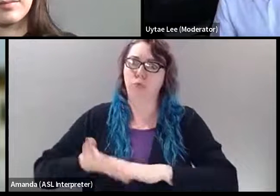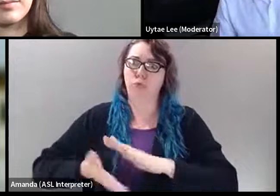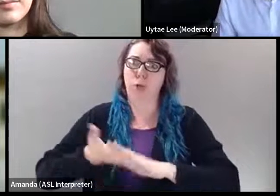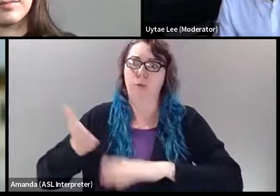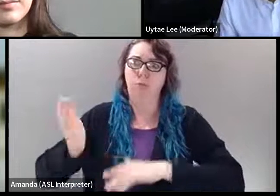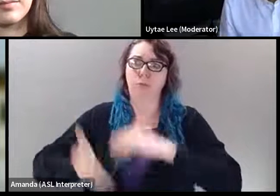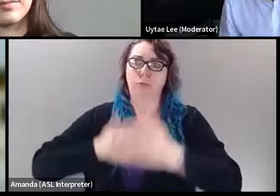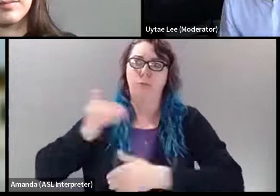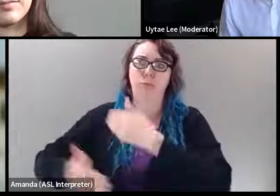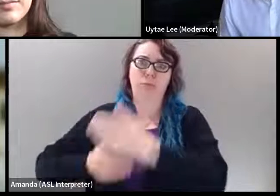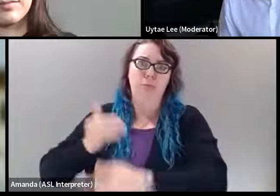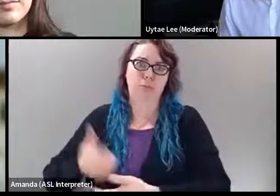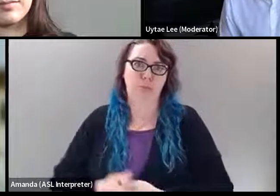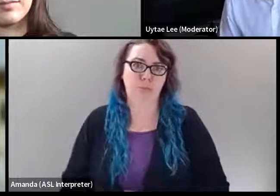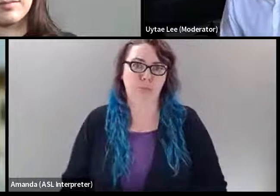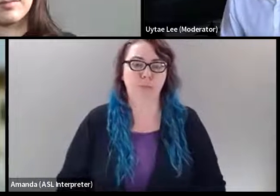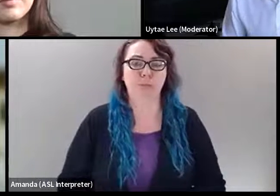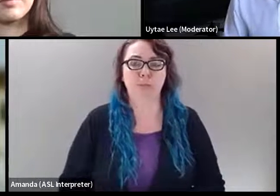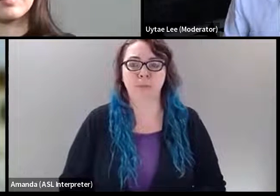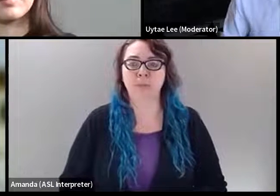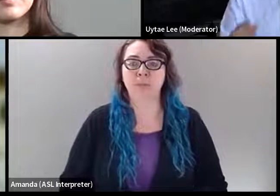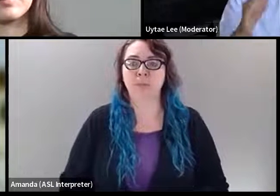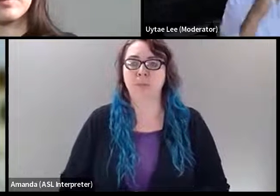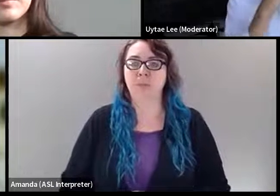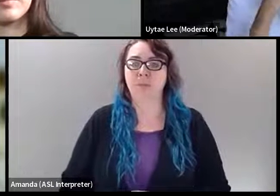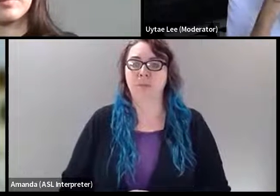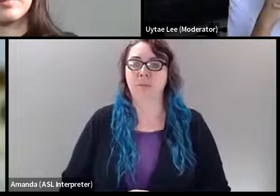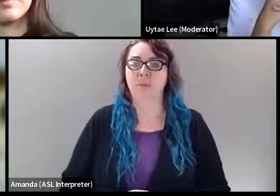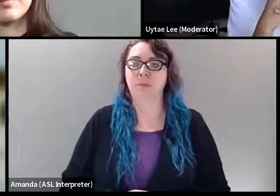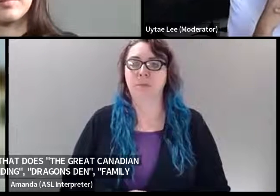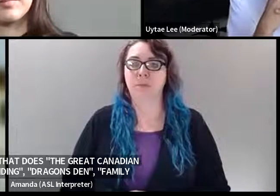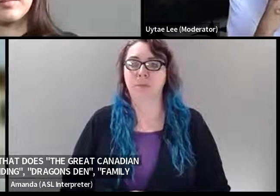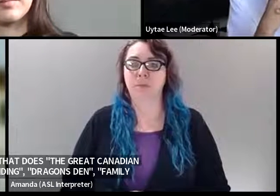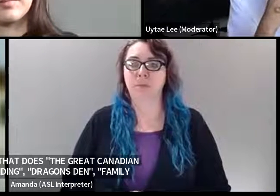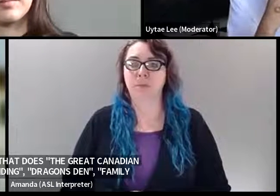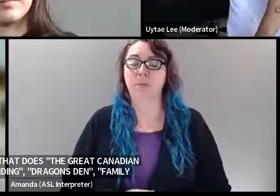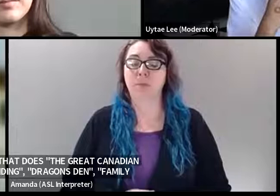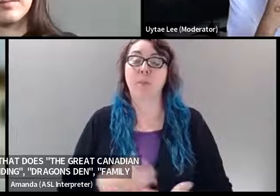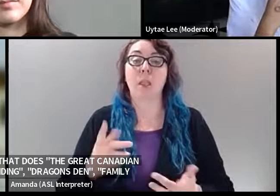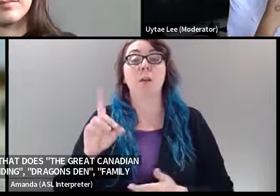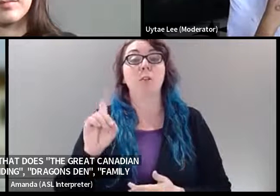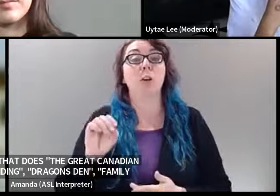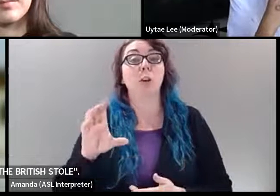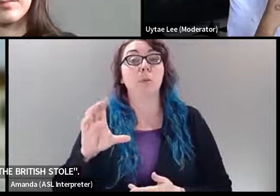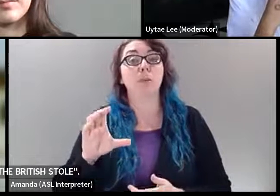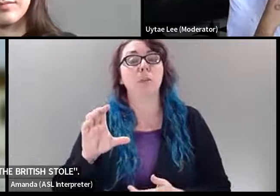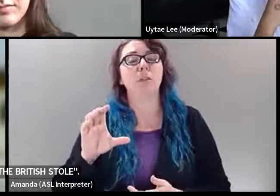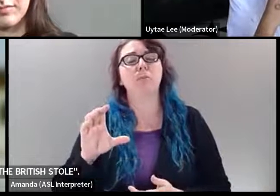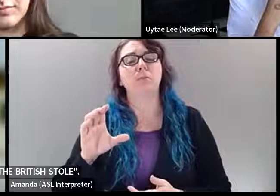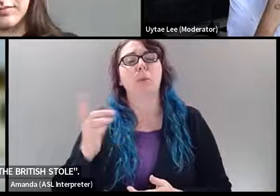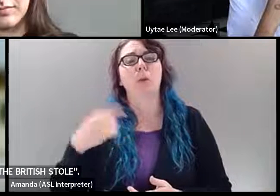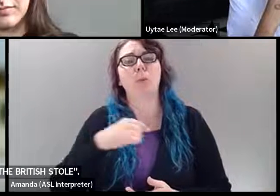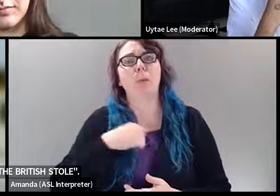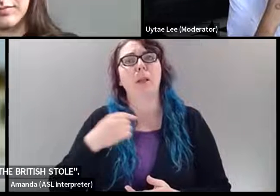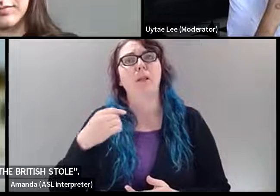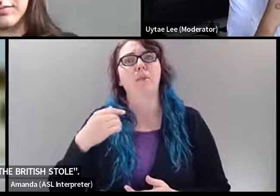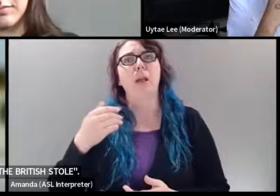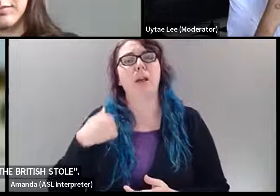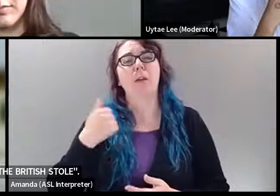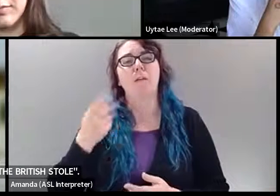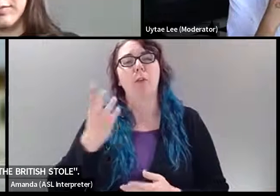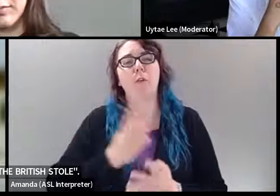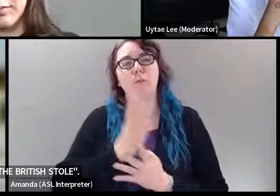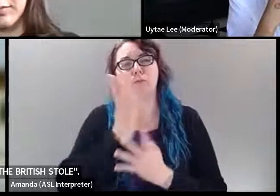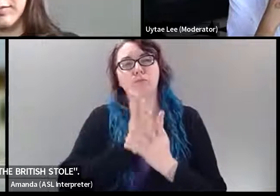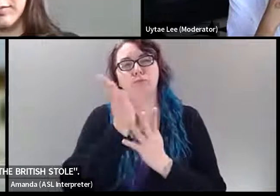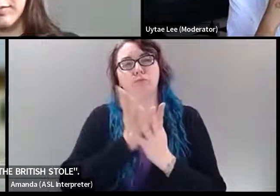well. The number one thing that within documentary, there are a few buckets that and you can find out